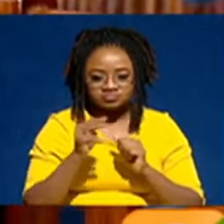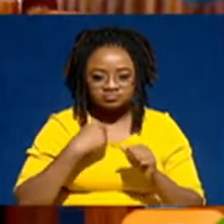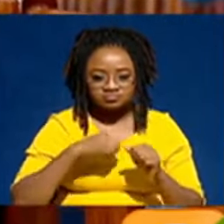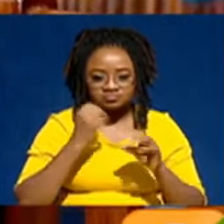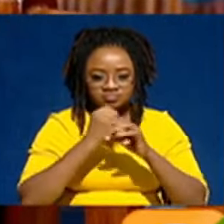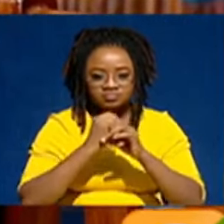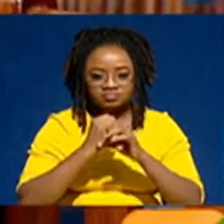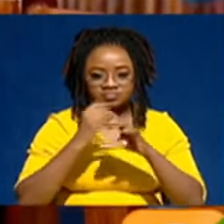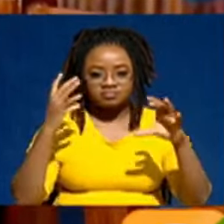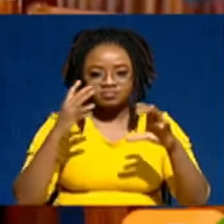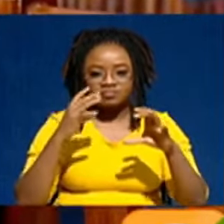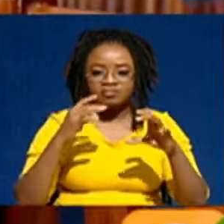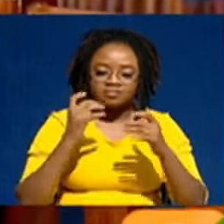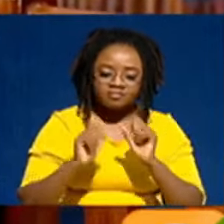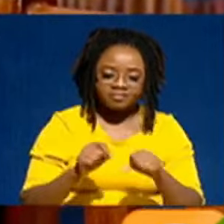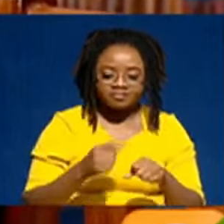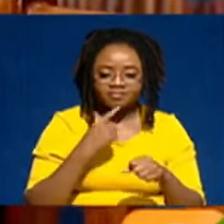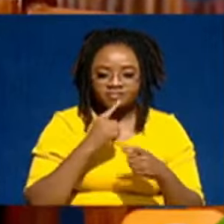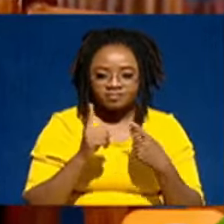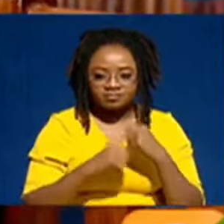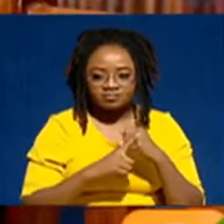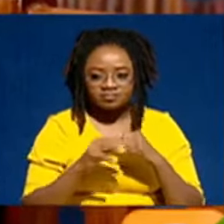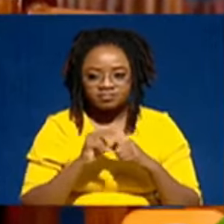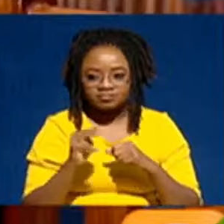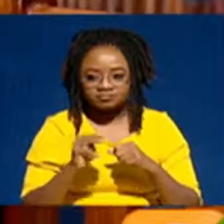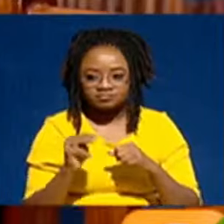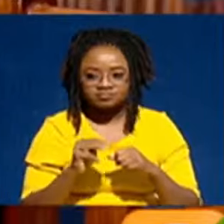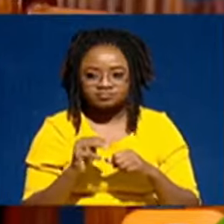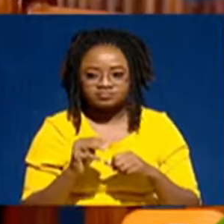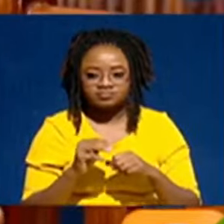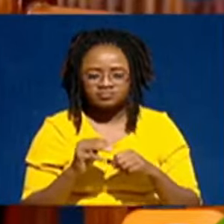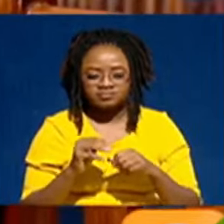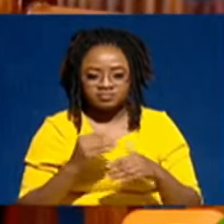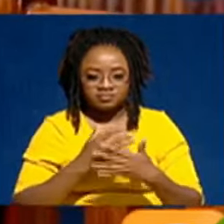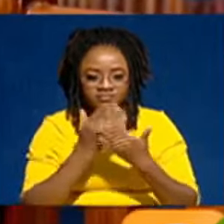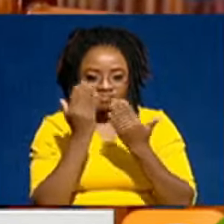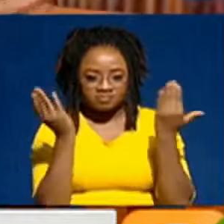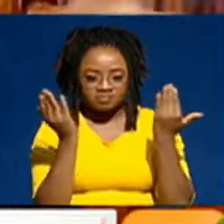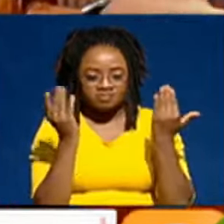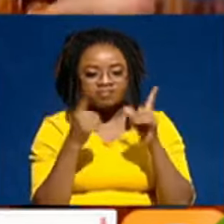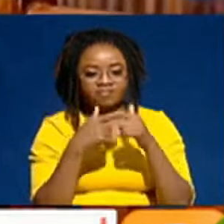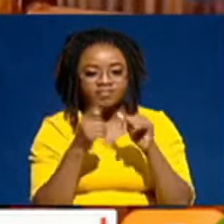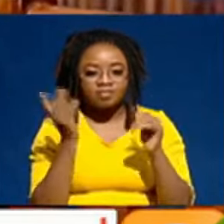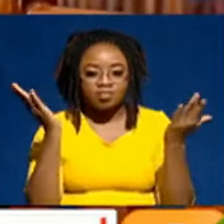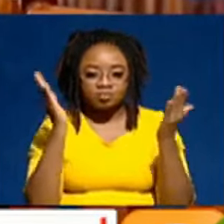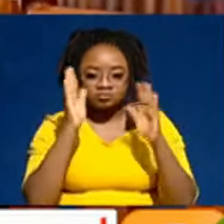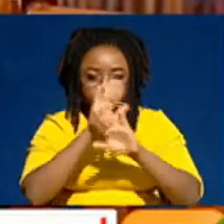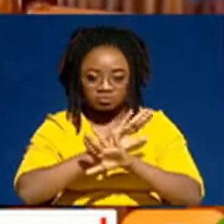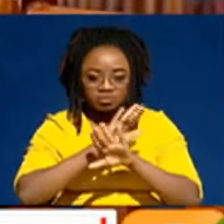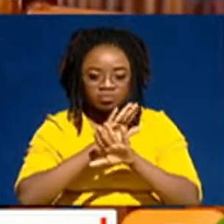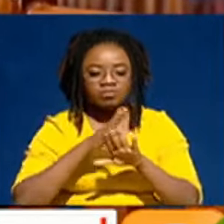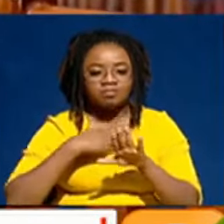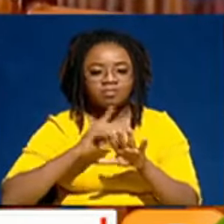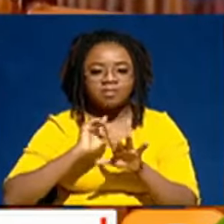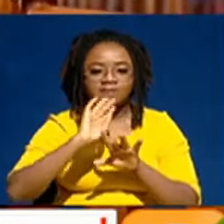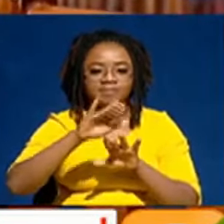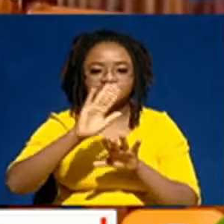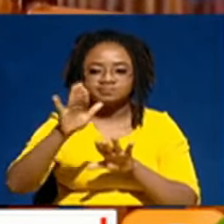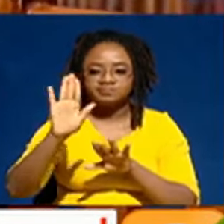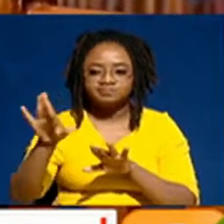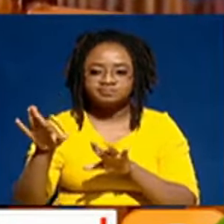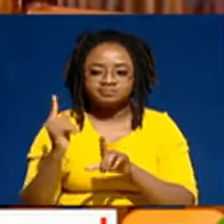talking about 6 million day population and much less in the night, because we've got also the other counties that